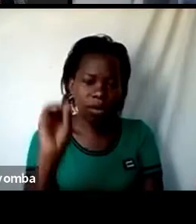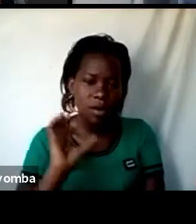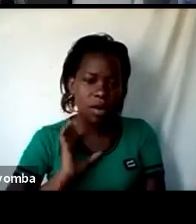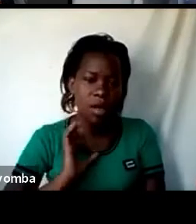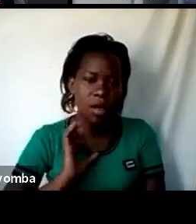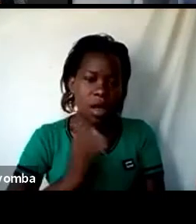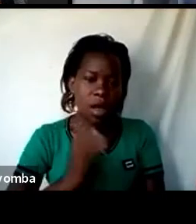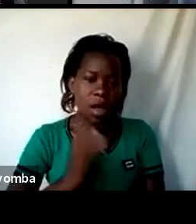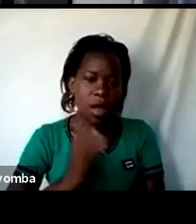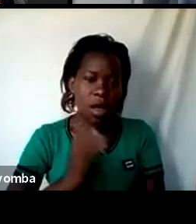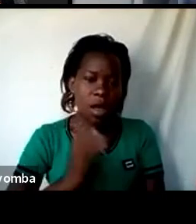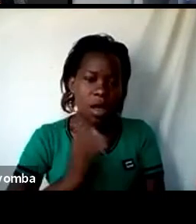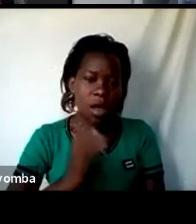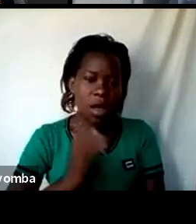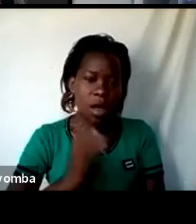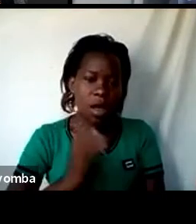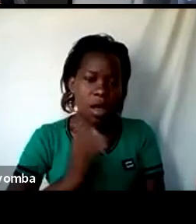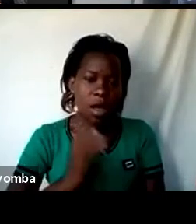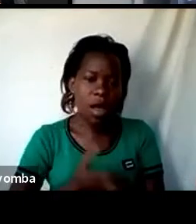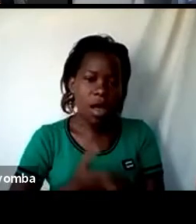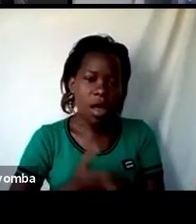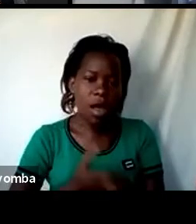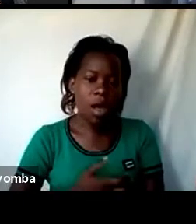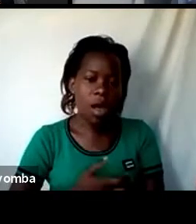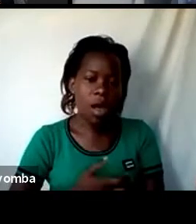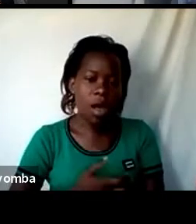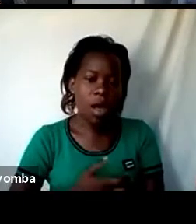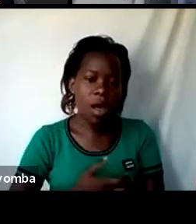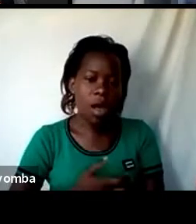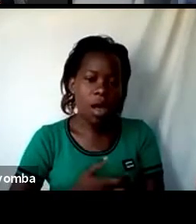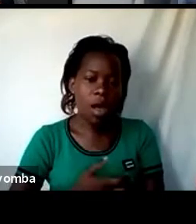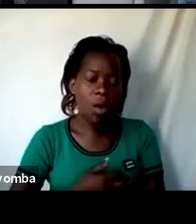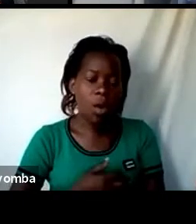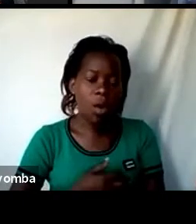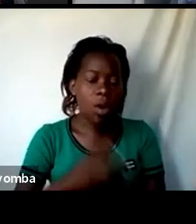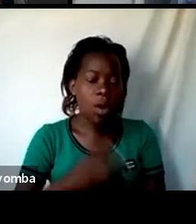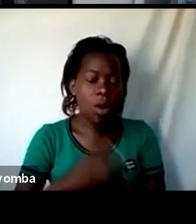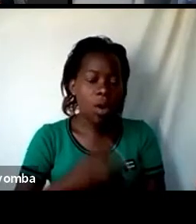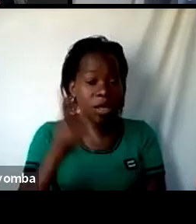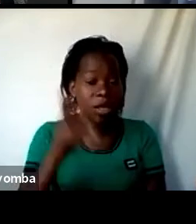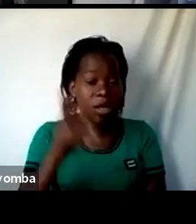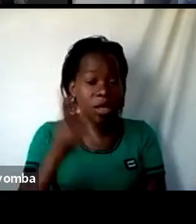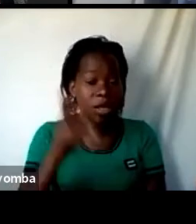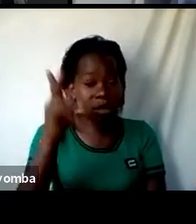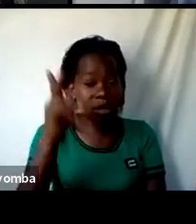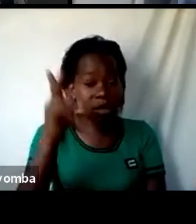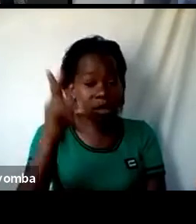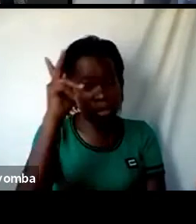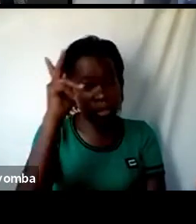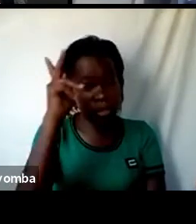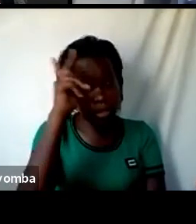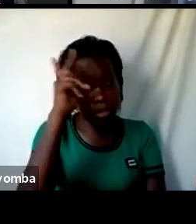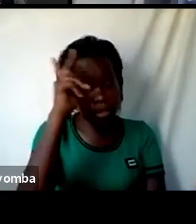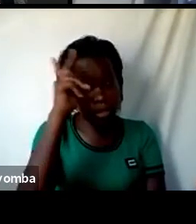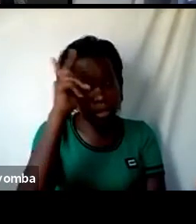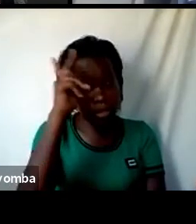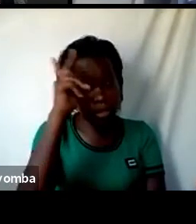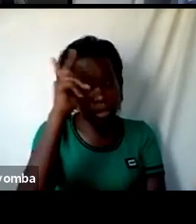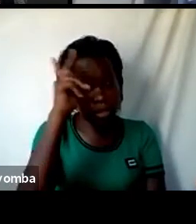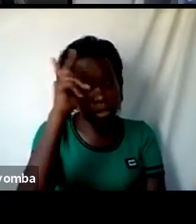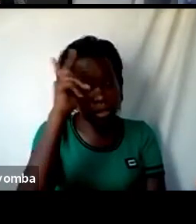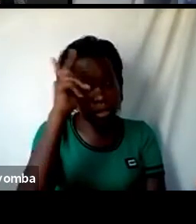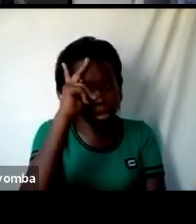next 3 years. As you can imagine, most of these factories, and I think Dr. Maggie will also know this, you usually have the same people doing the same jobs for a very long time in the factory. At some